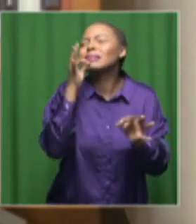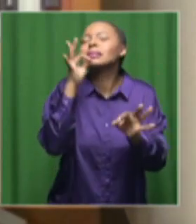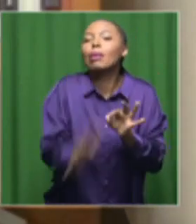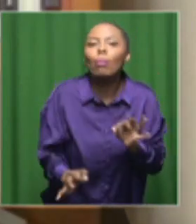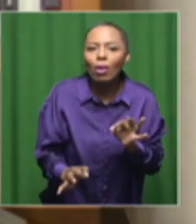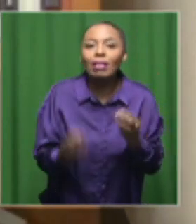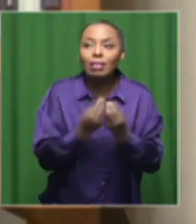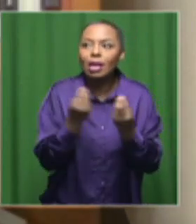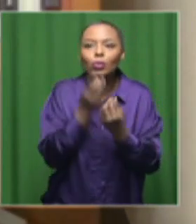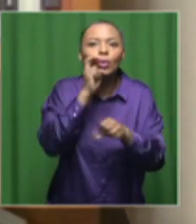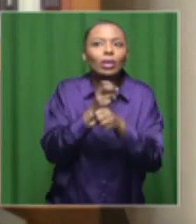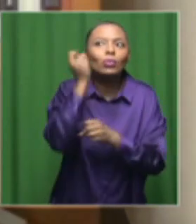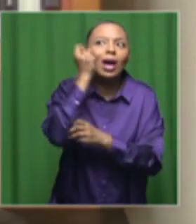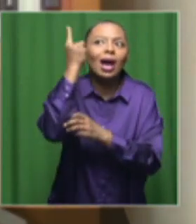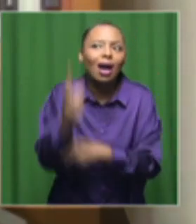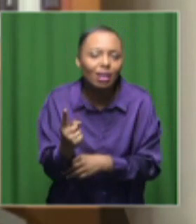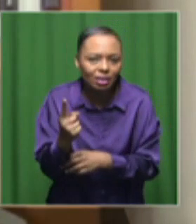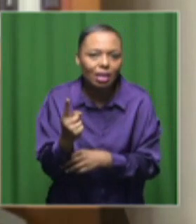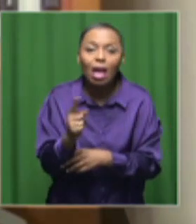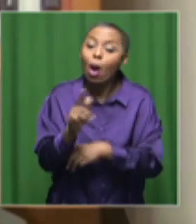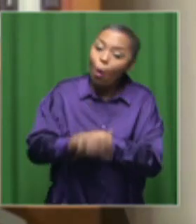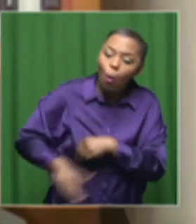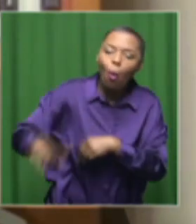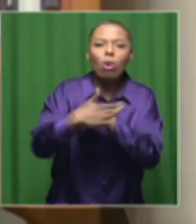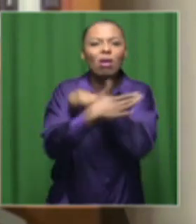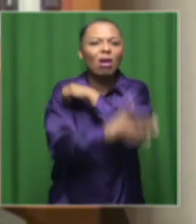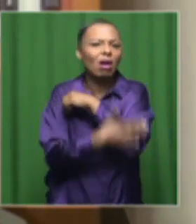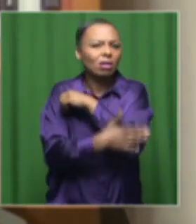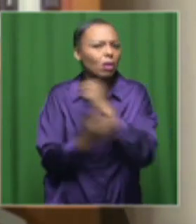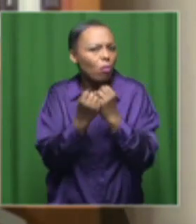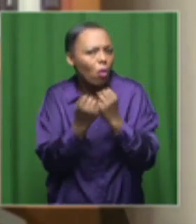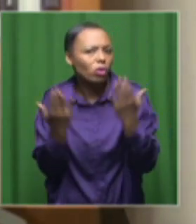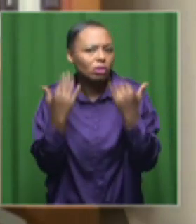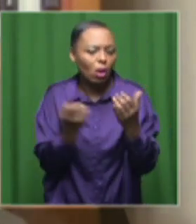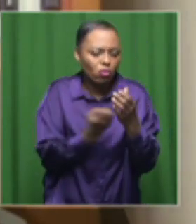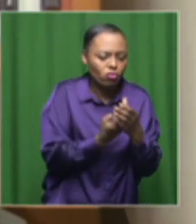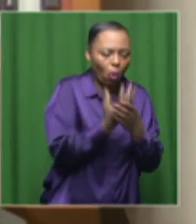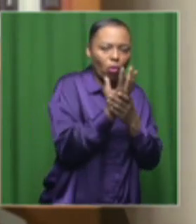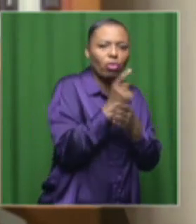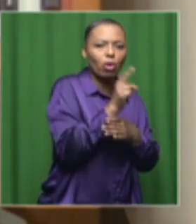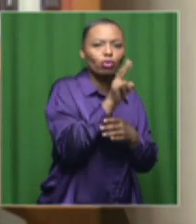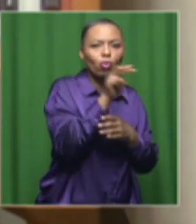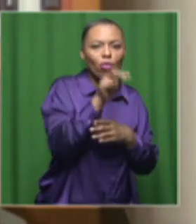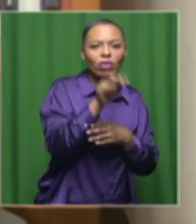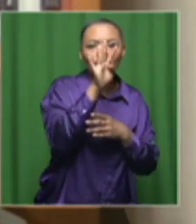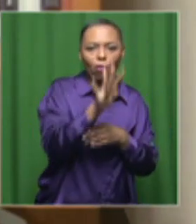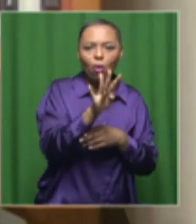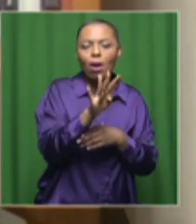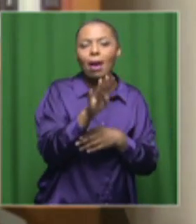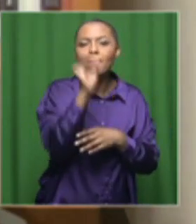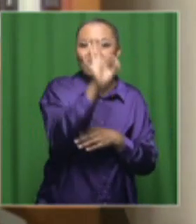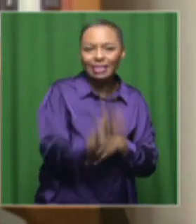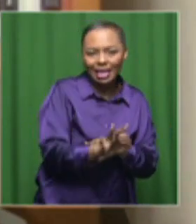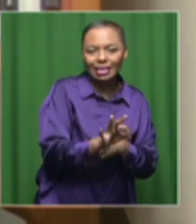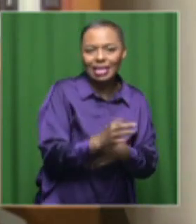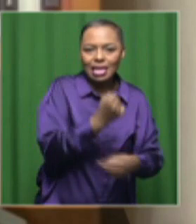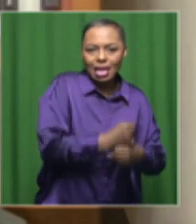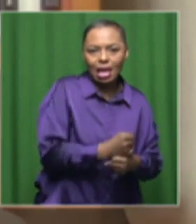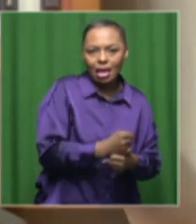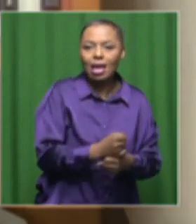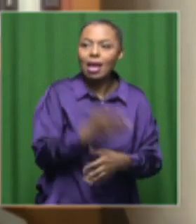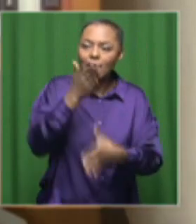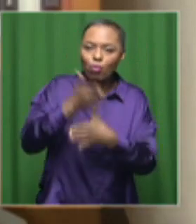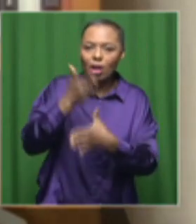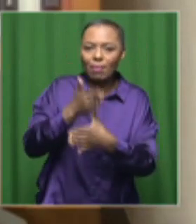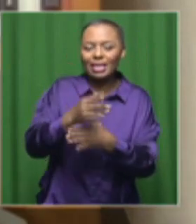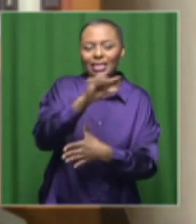people to understand. For the whole country, the labor force growth rate is about 2.4% a year. The employment multiplier,